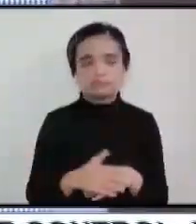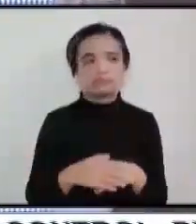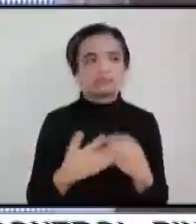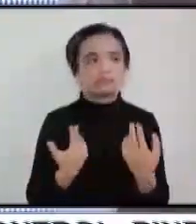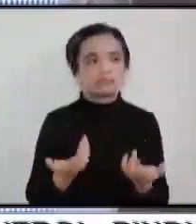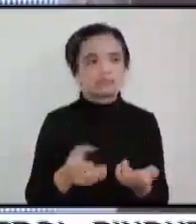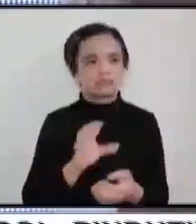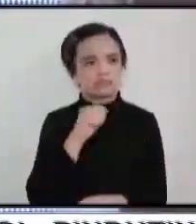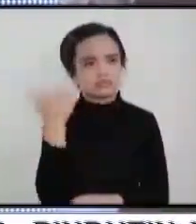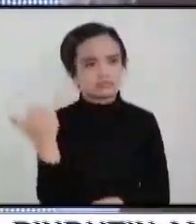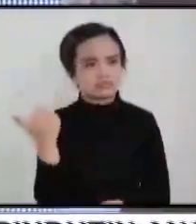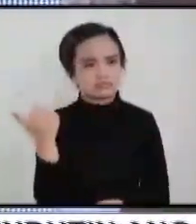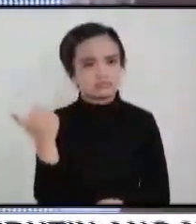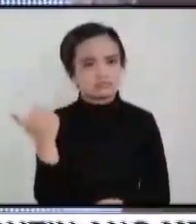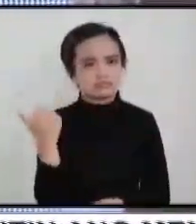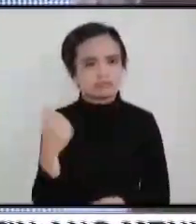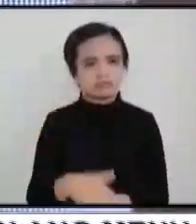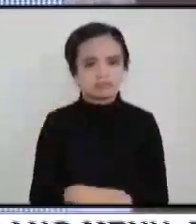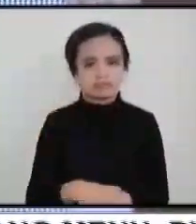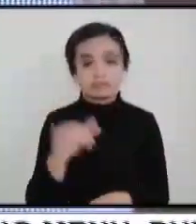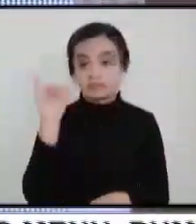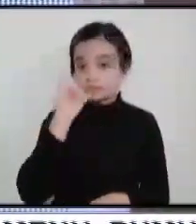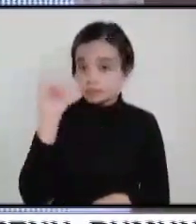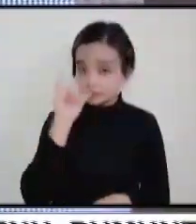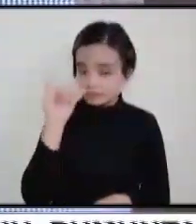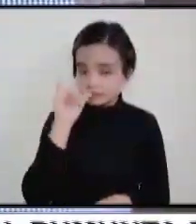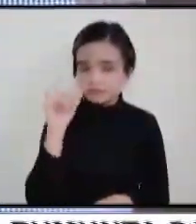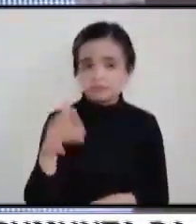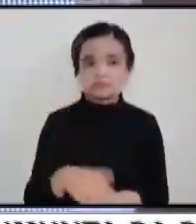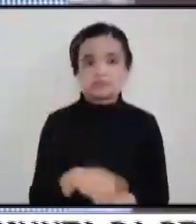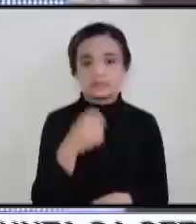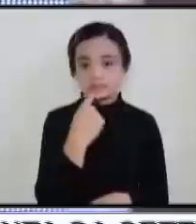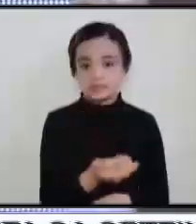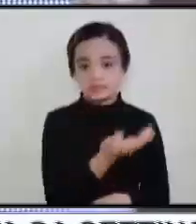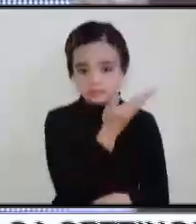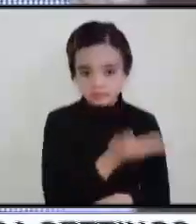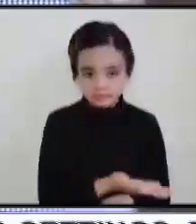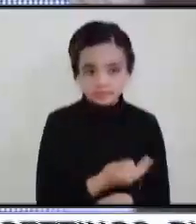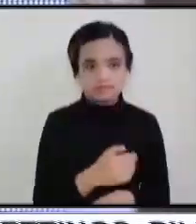uh drinking alcoholic drinks